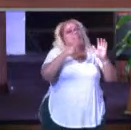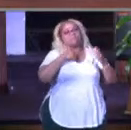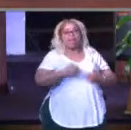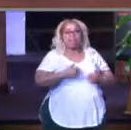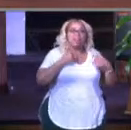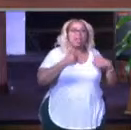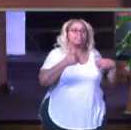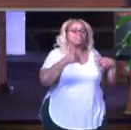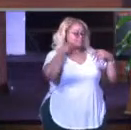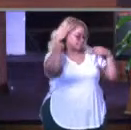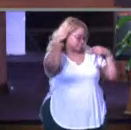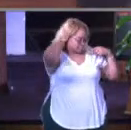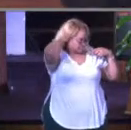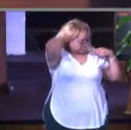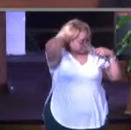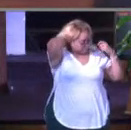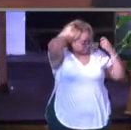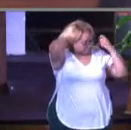our lives.